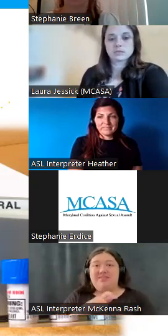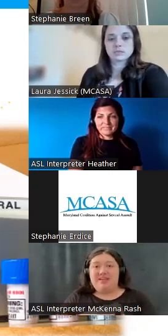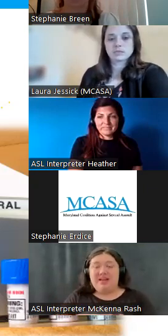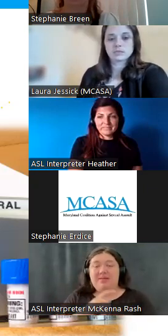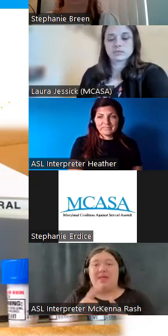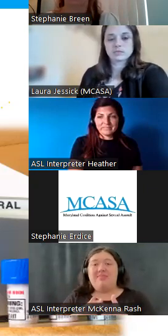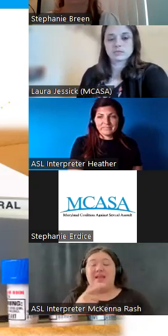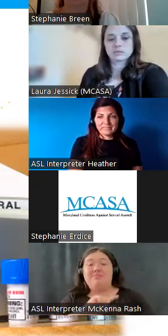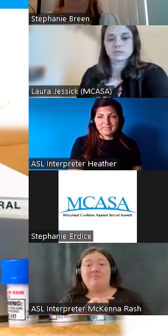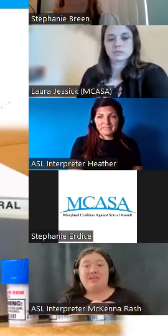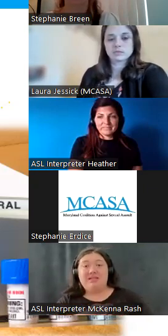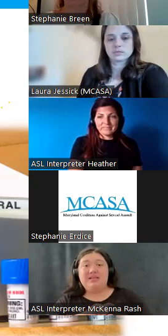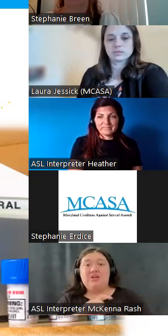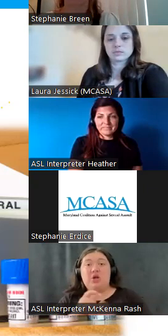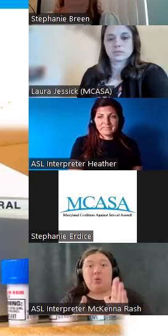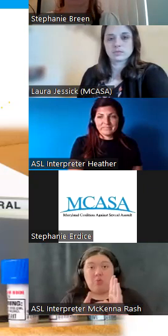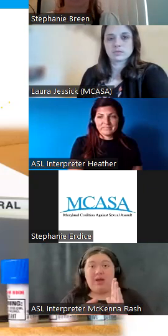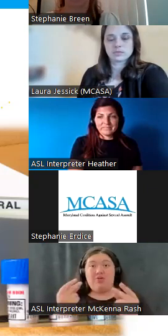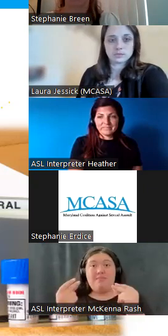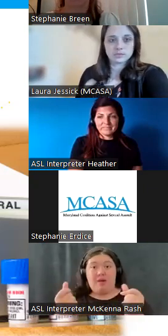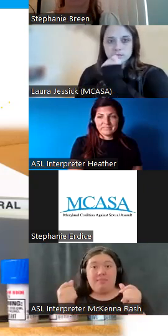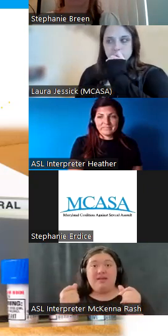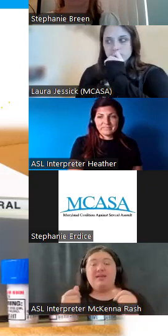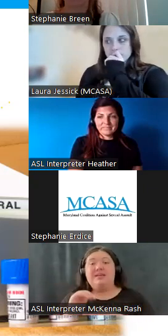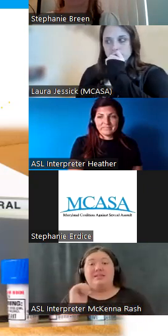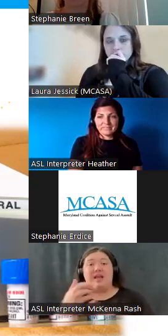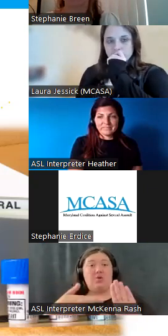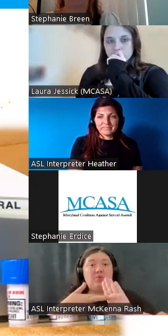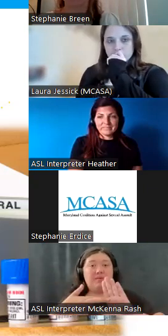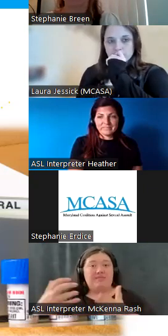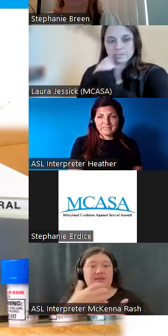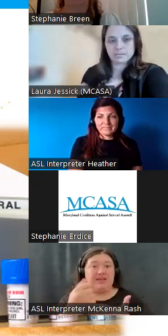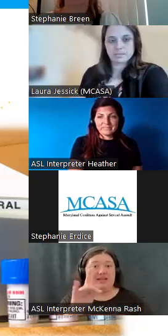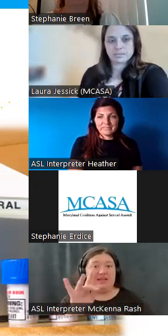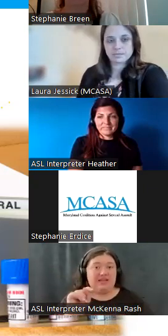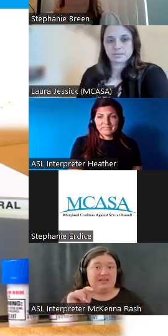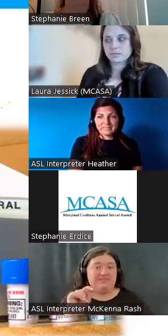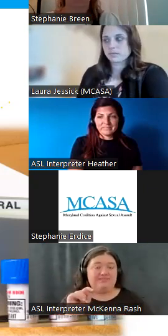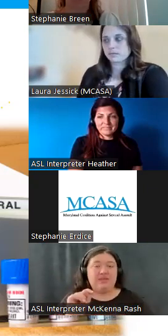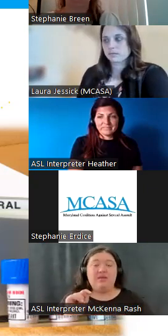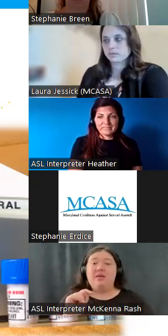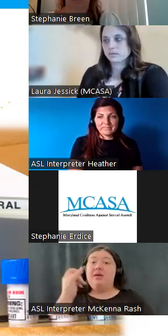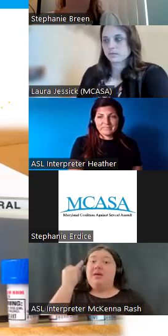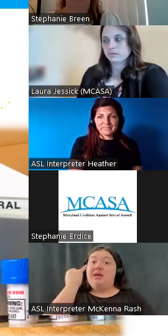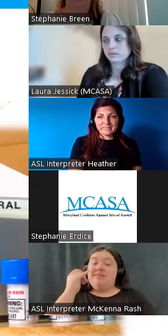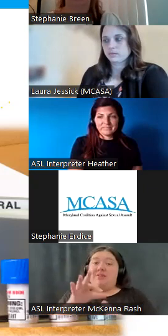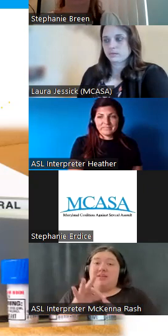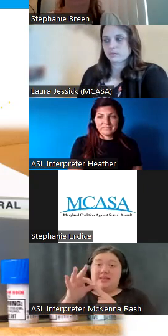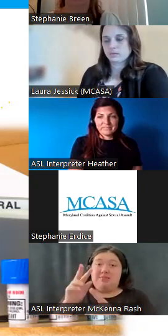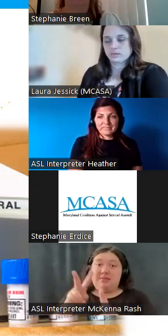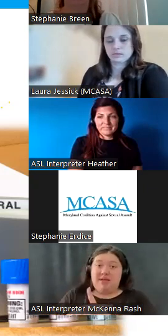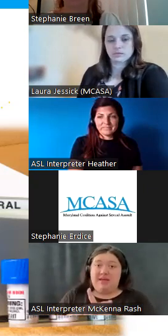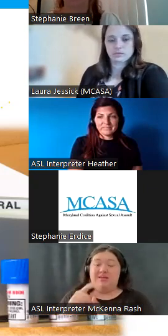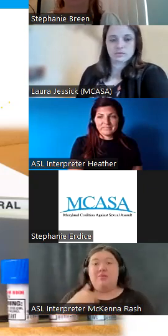they're notified, to promptly send a representative to collect the kit. And unless there's an exception that applies, which I